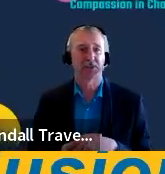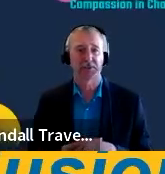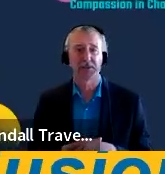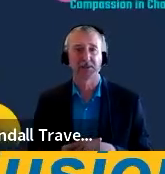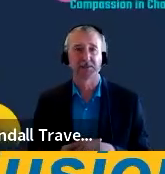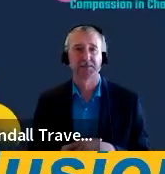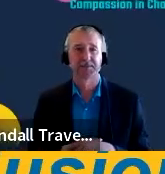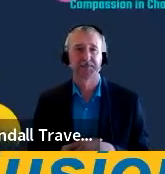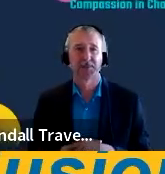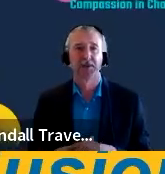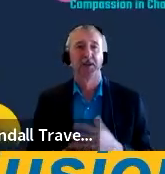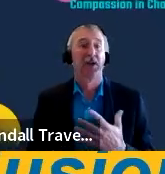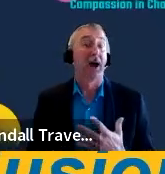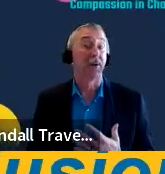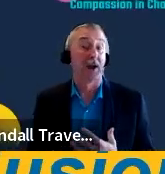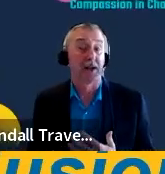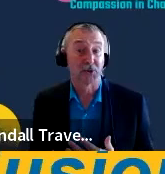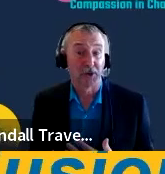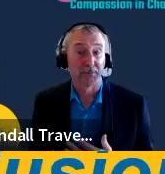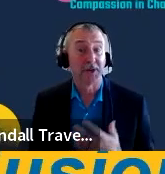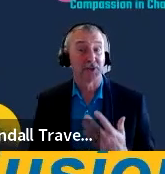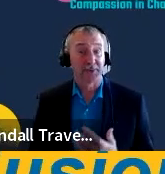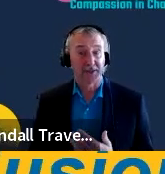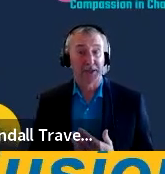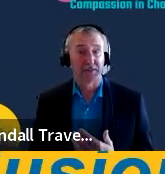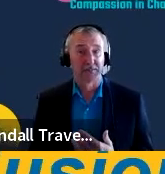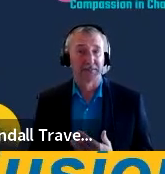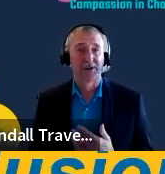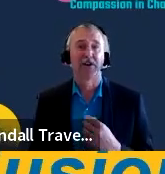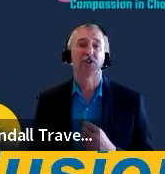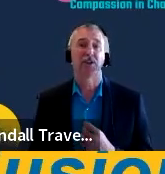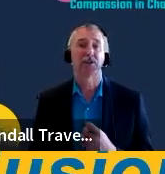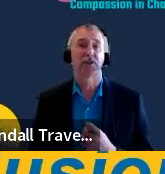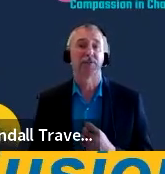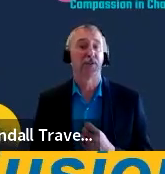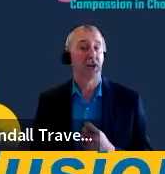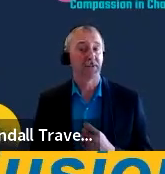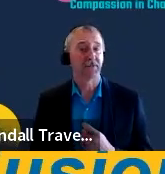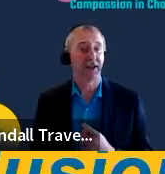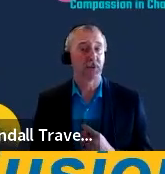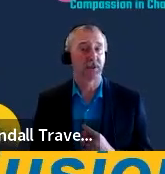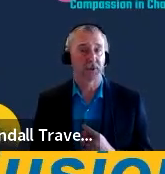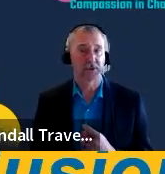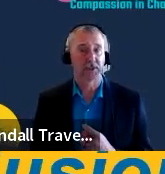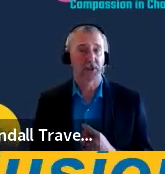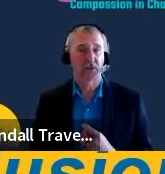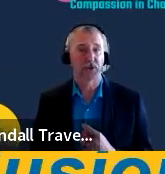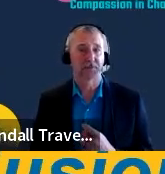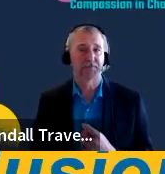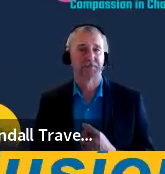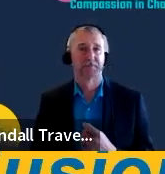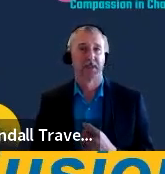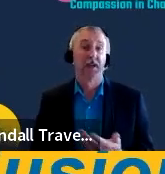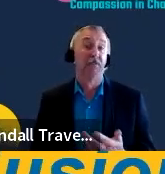Tritons Belong series. I would now like to welcome Dr. Becky Pettit, our Vice Chancellor for the Office of Equity, Diversity, and